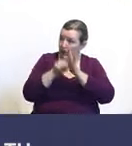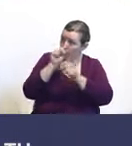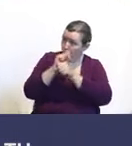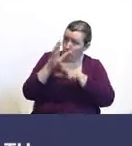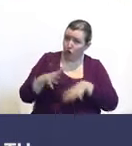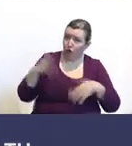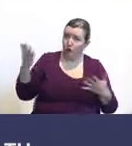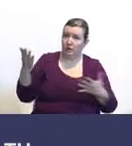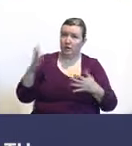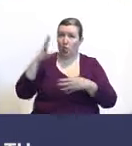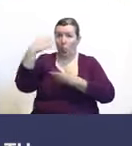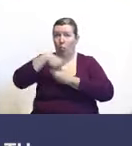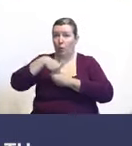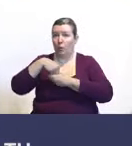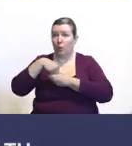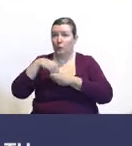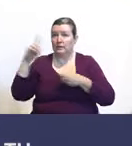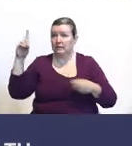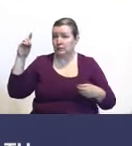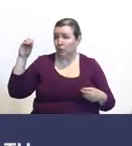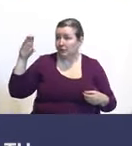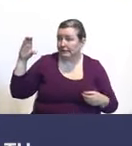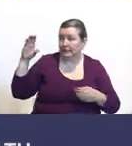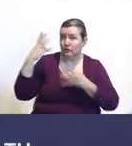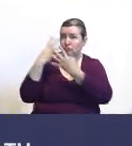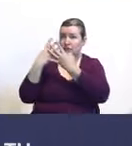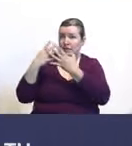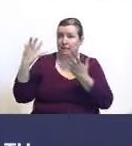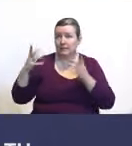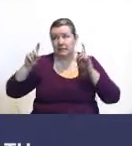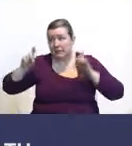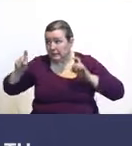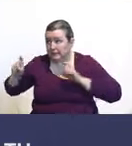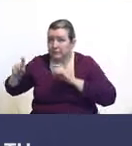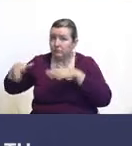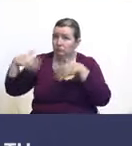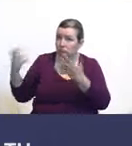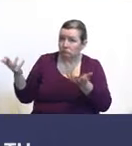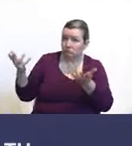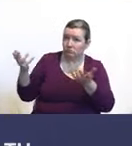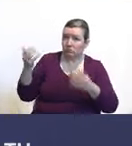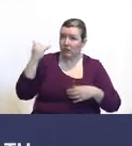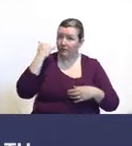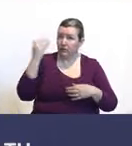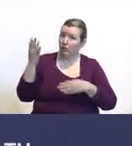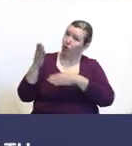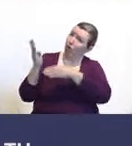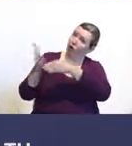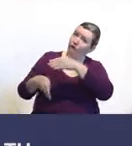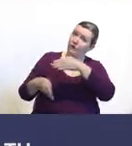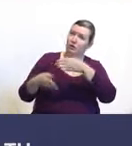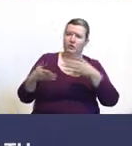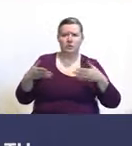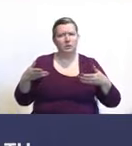police officers, and end testing in that particular option? If it's over, why not let it be